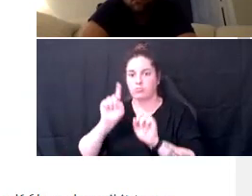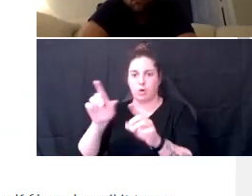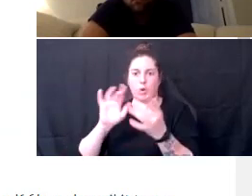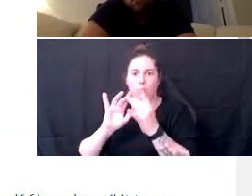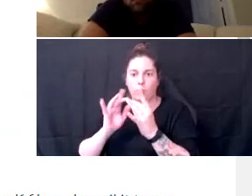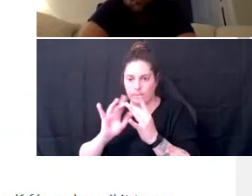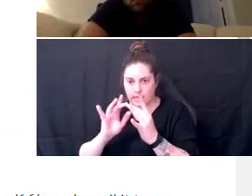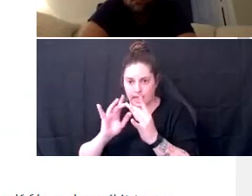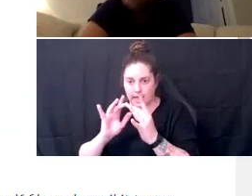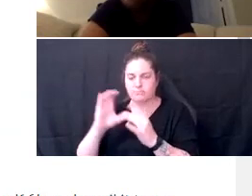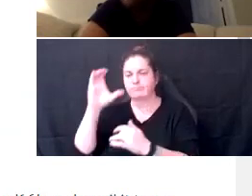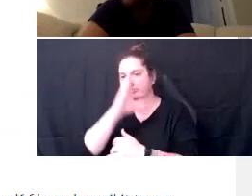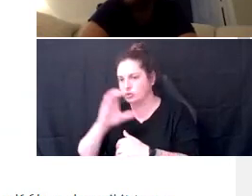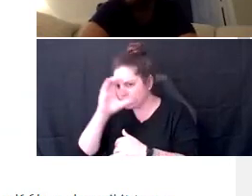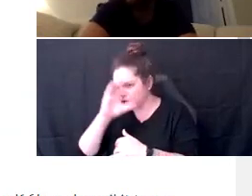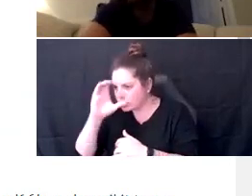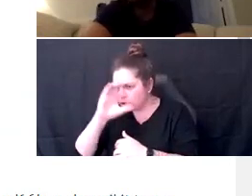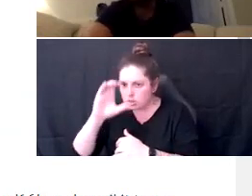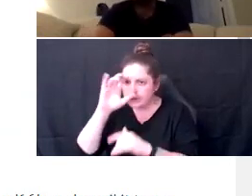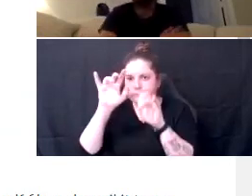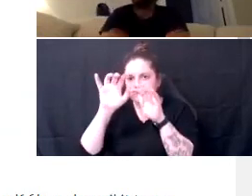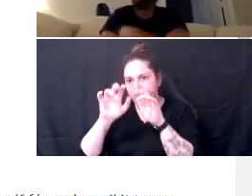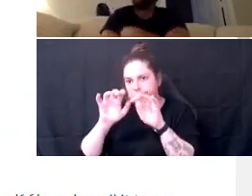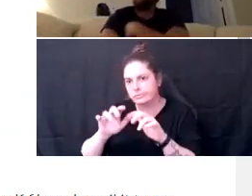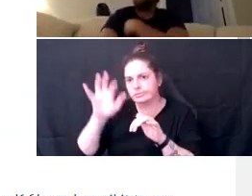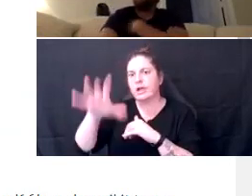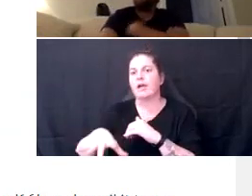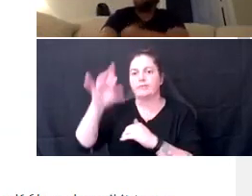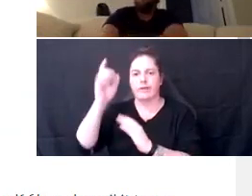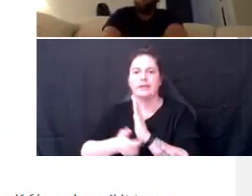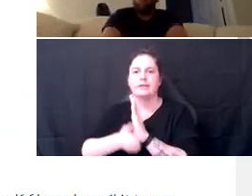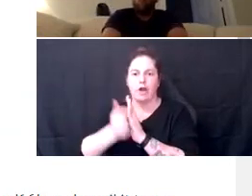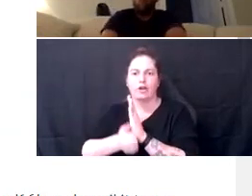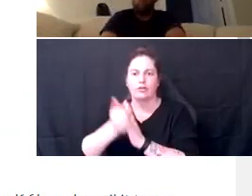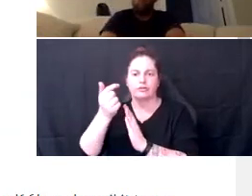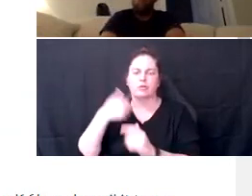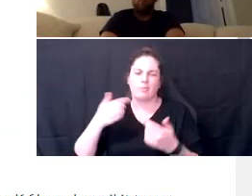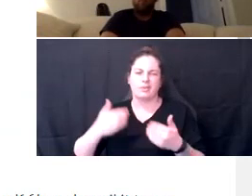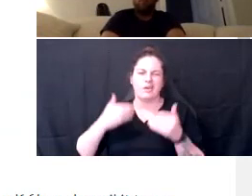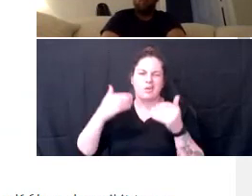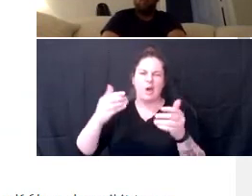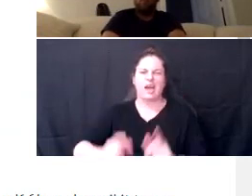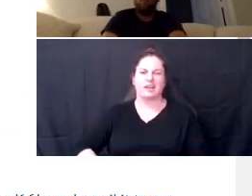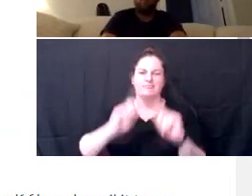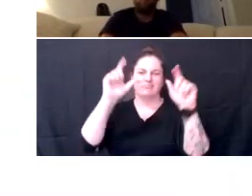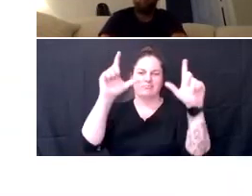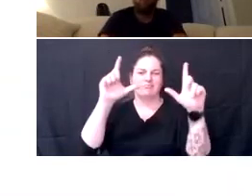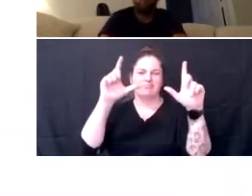and search and find an article. So I'll open up the website just so we can take a look at